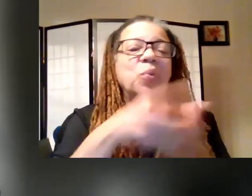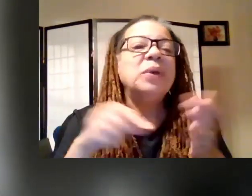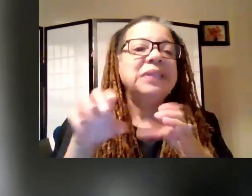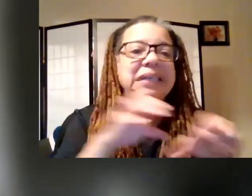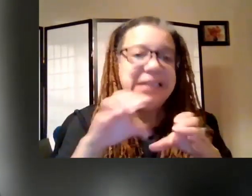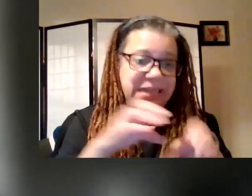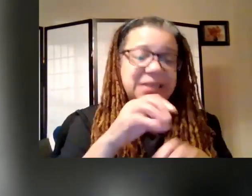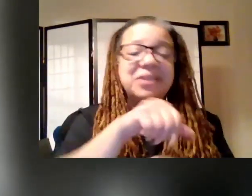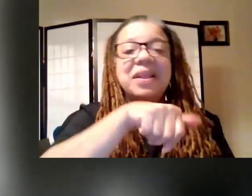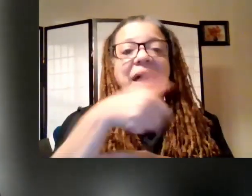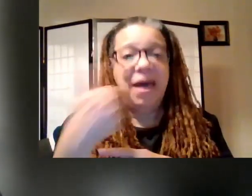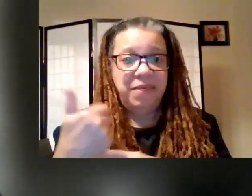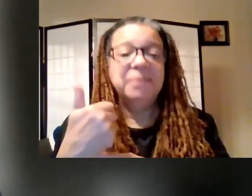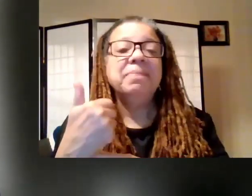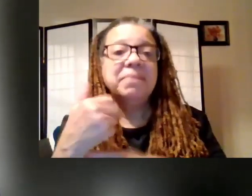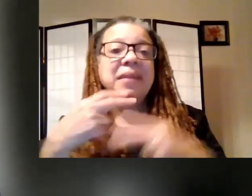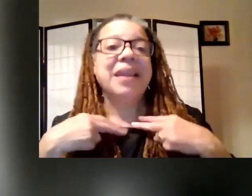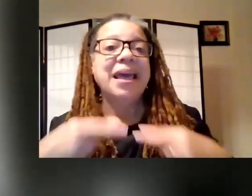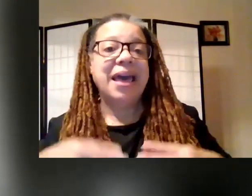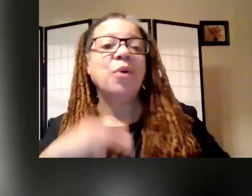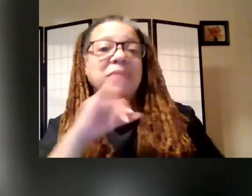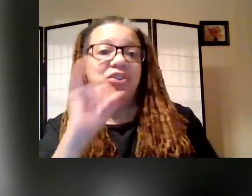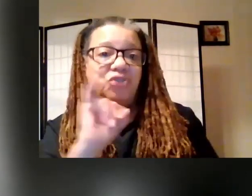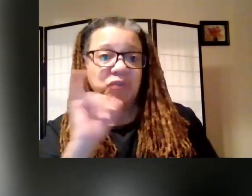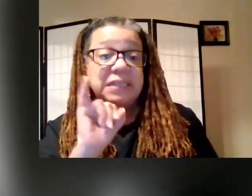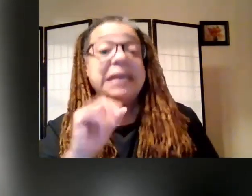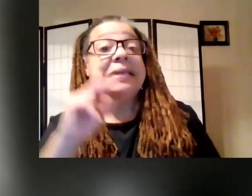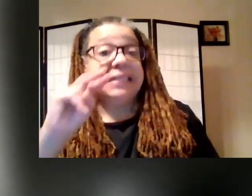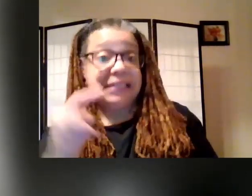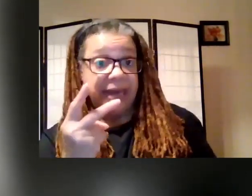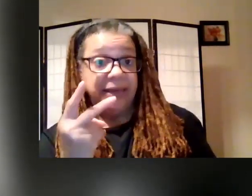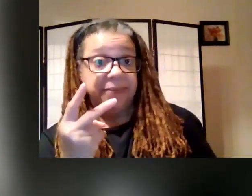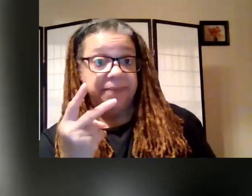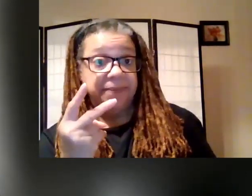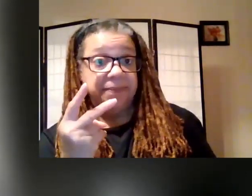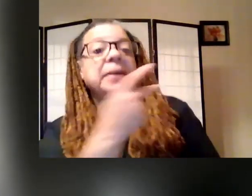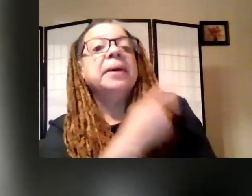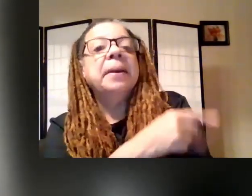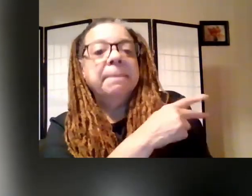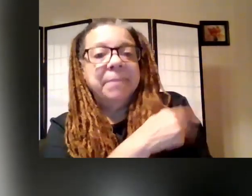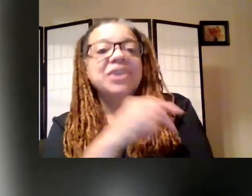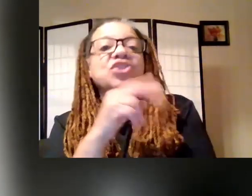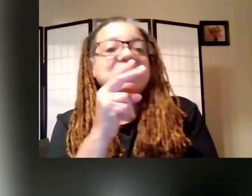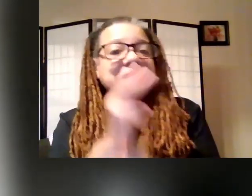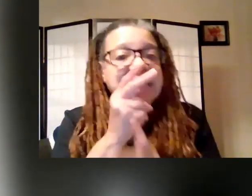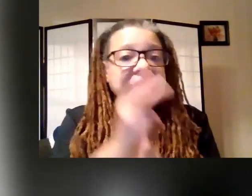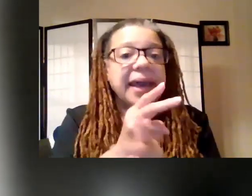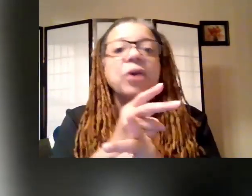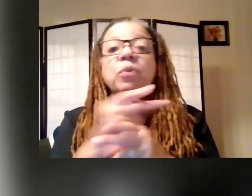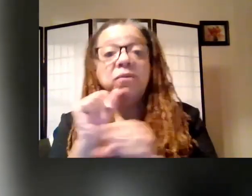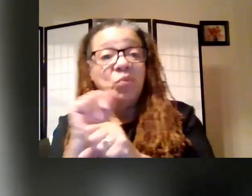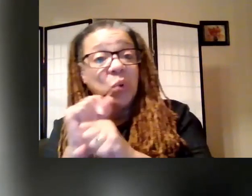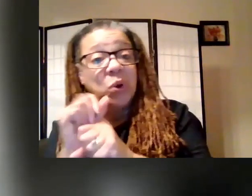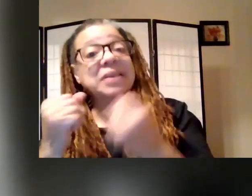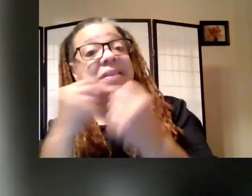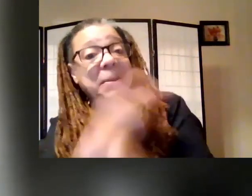Obamacare exchanges. And then the second one was then we shifted onto patient care issues because we had a bunch of worker supporters and patient